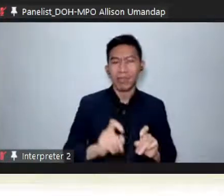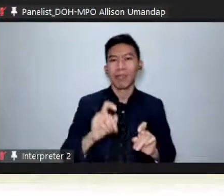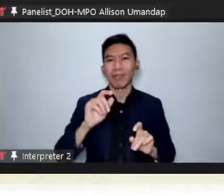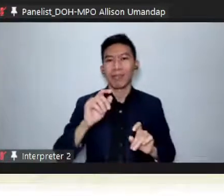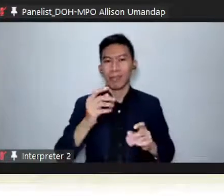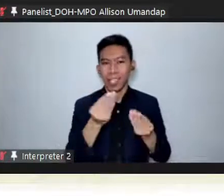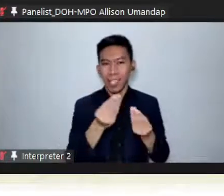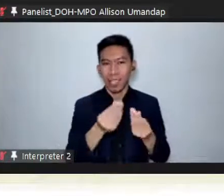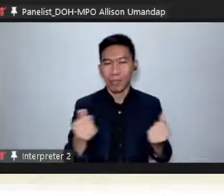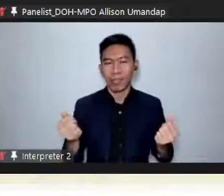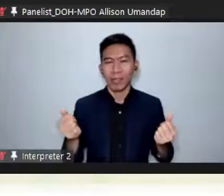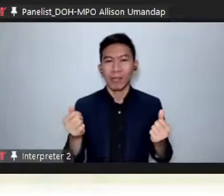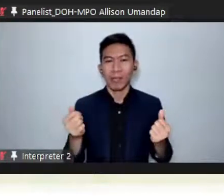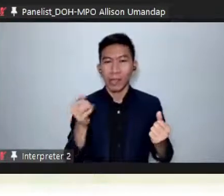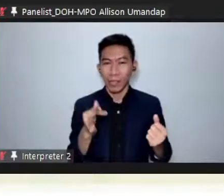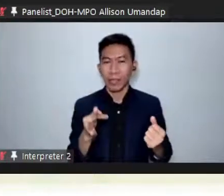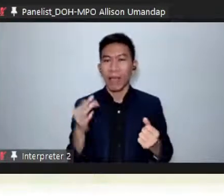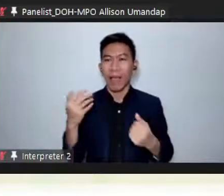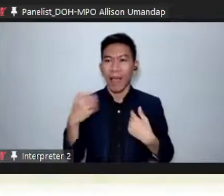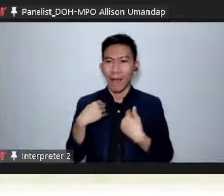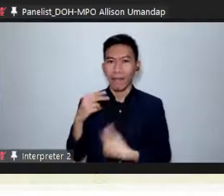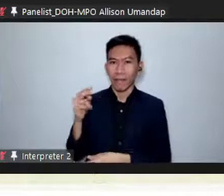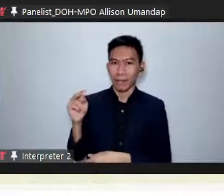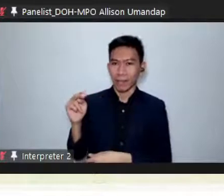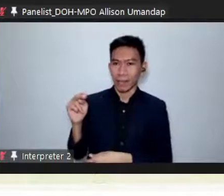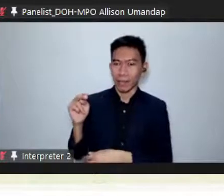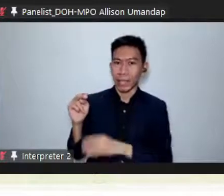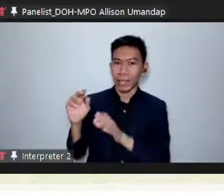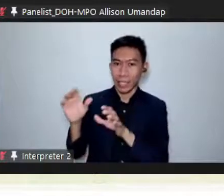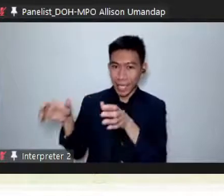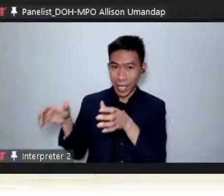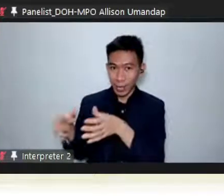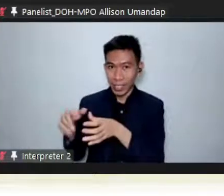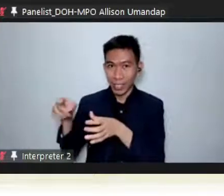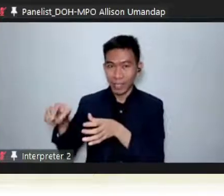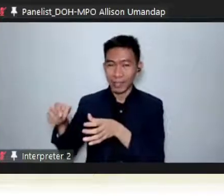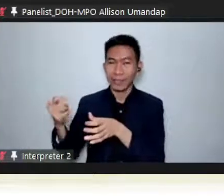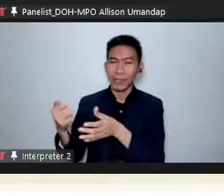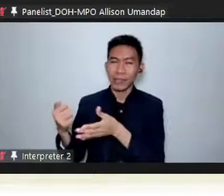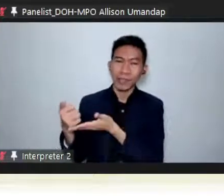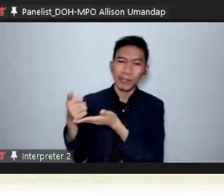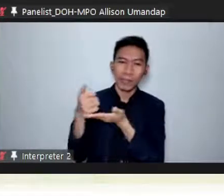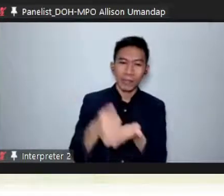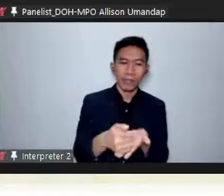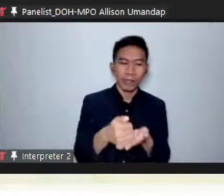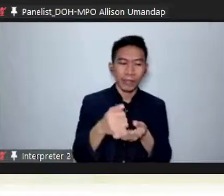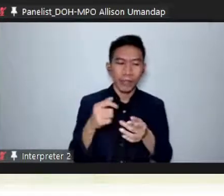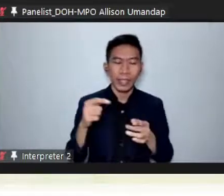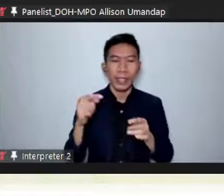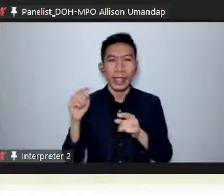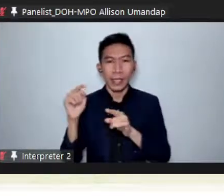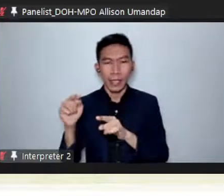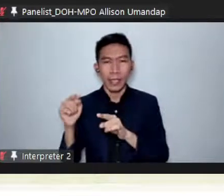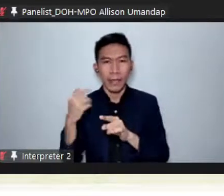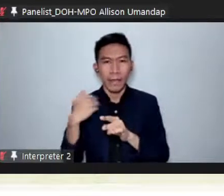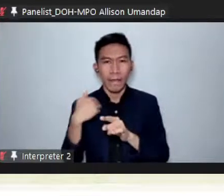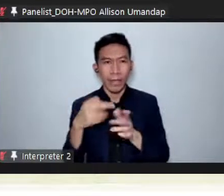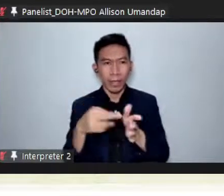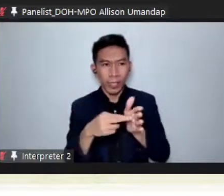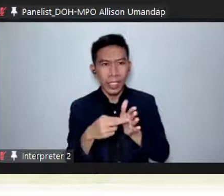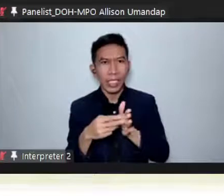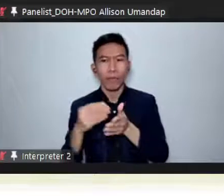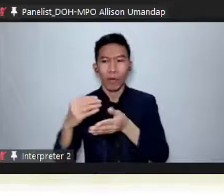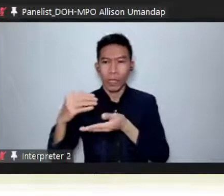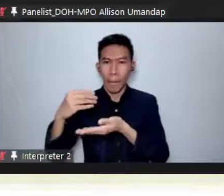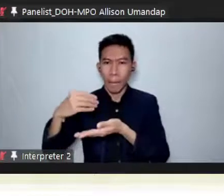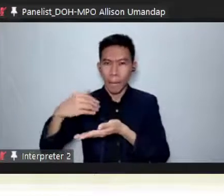treatment. And so with the guidance of the council, we had requested back, no, for that line item budget, and in fact,